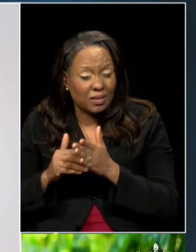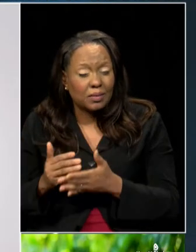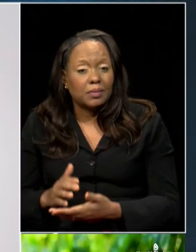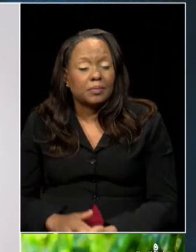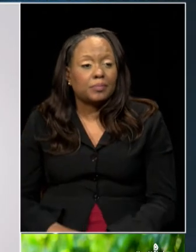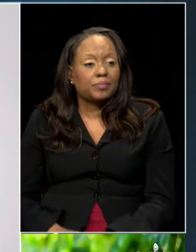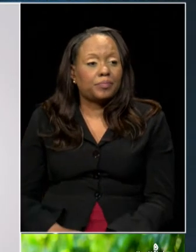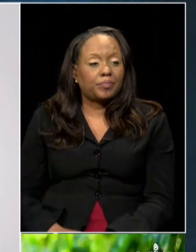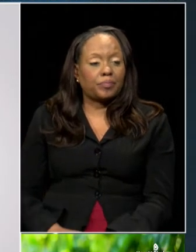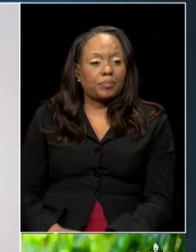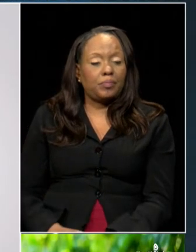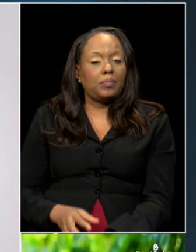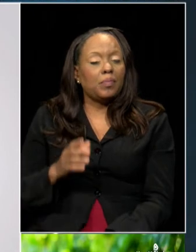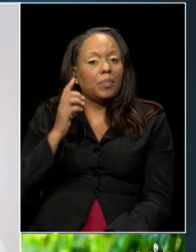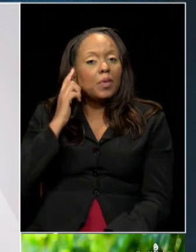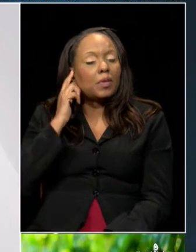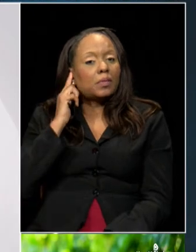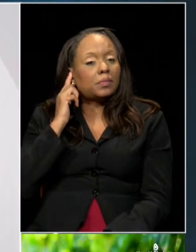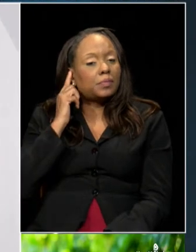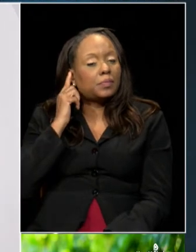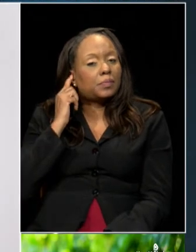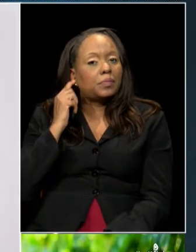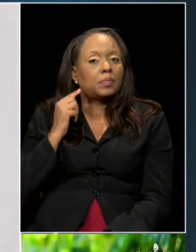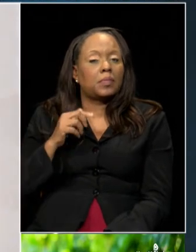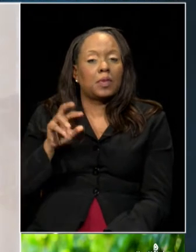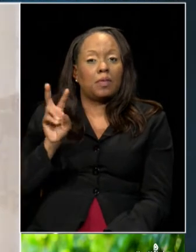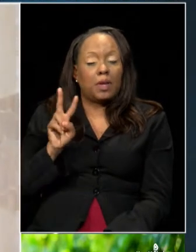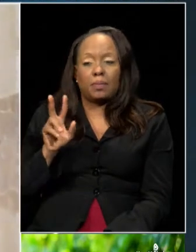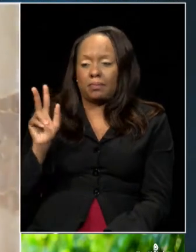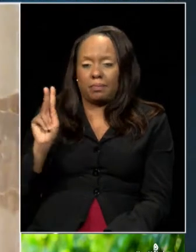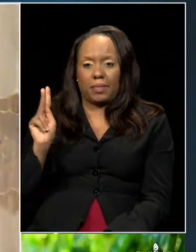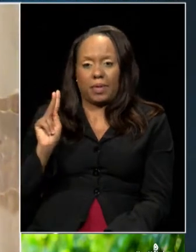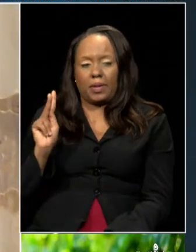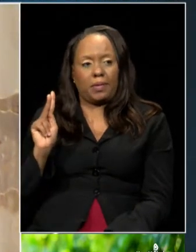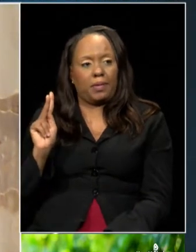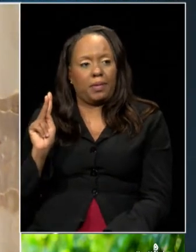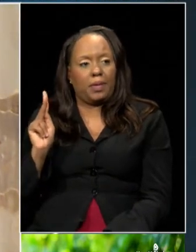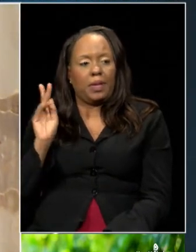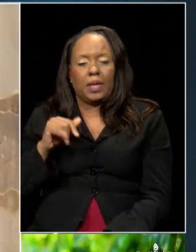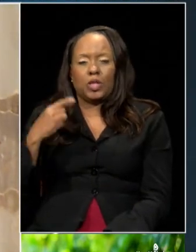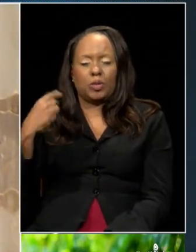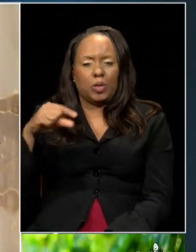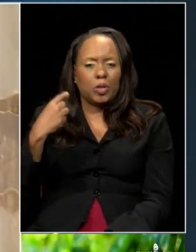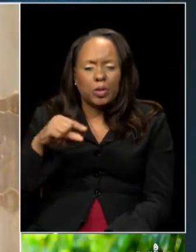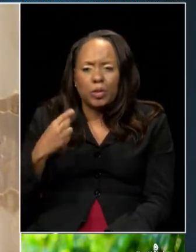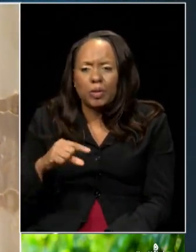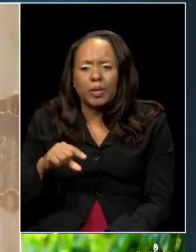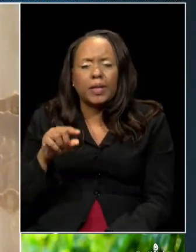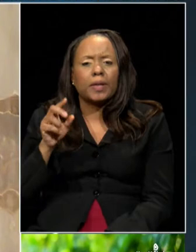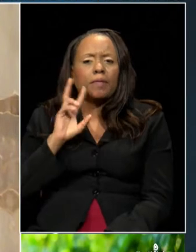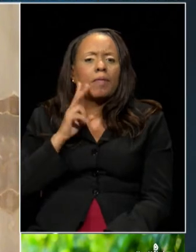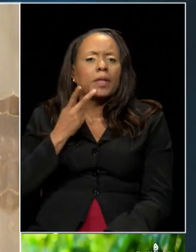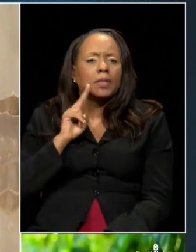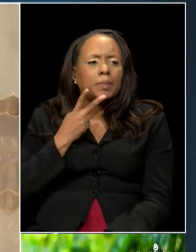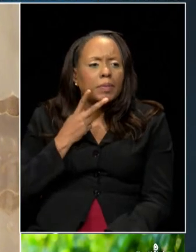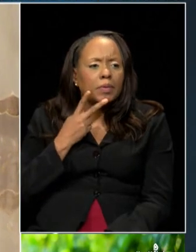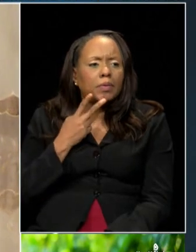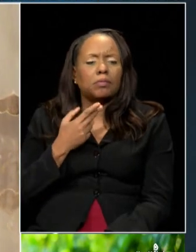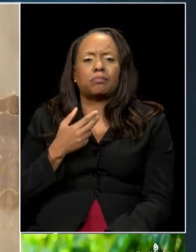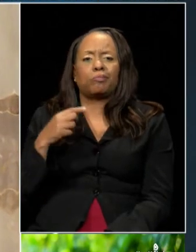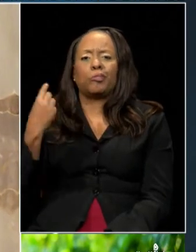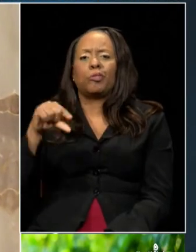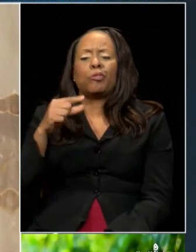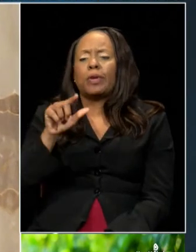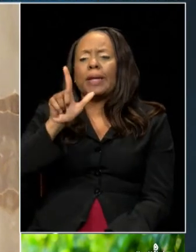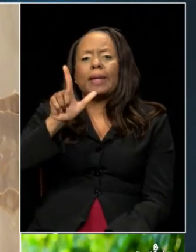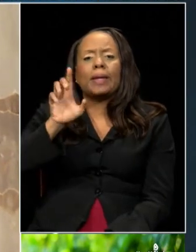Vitamin K consumption. Vitamin K is found in lots of green leafy vegetables and is also found in